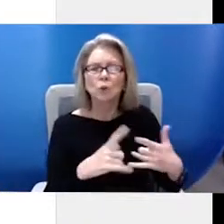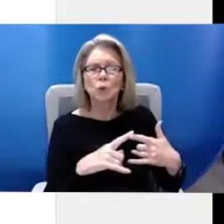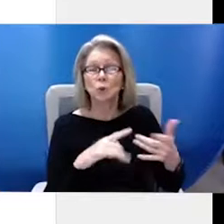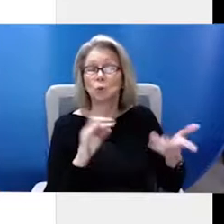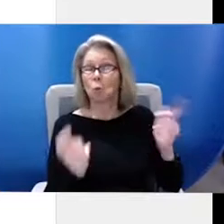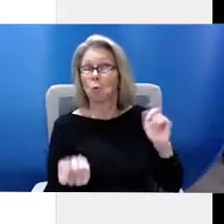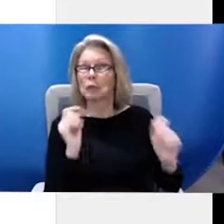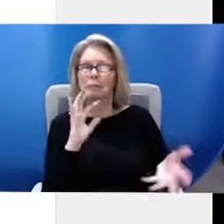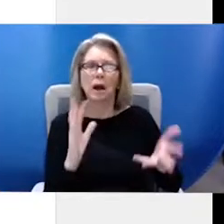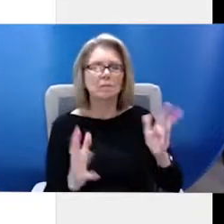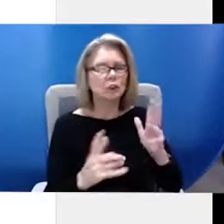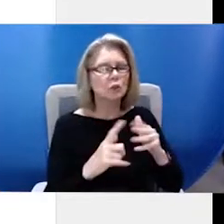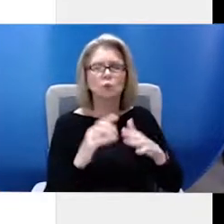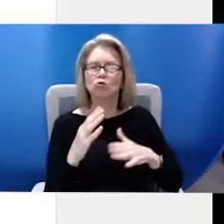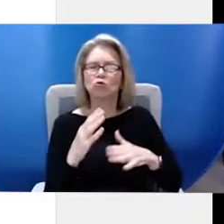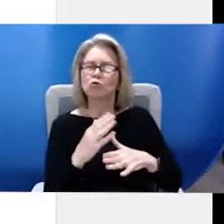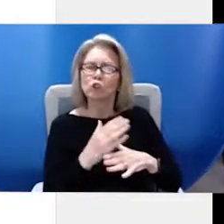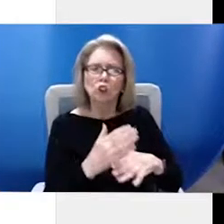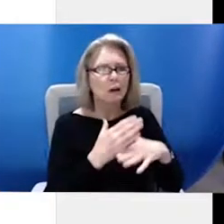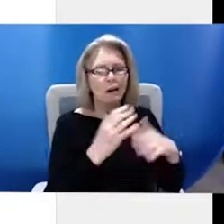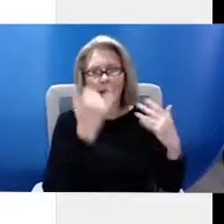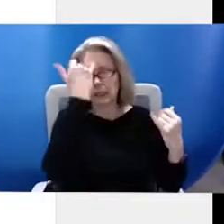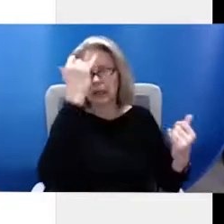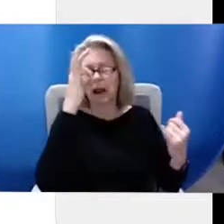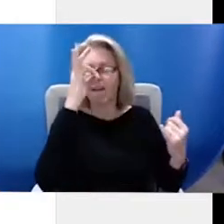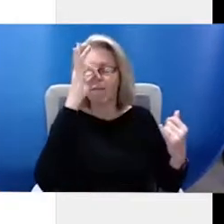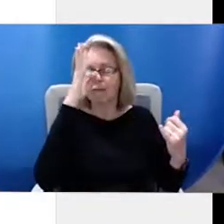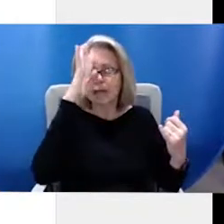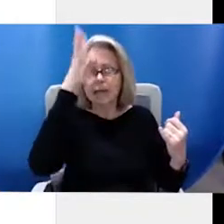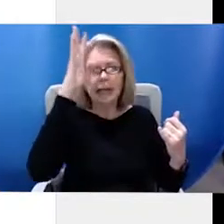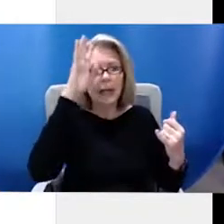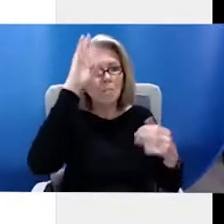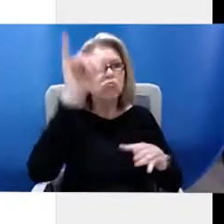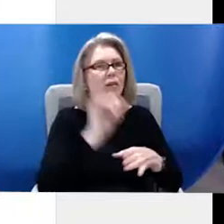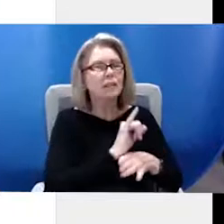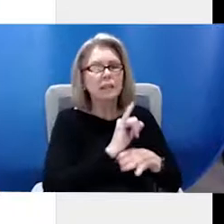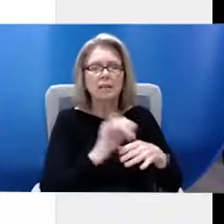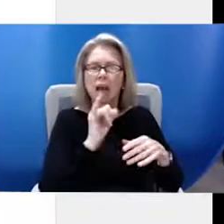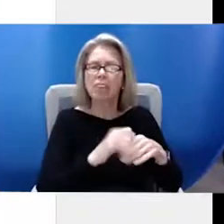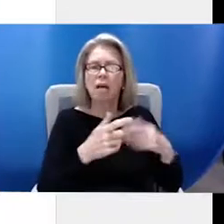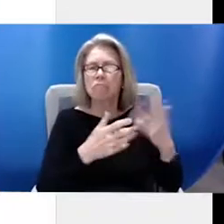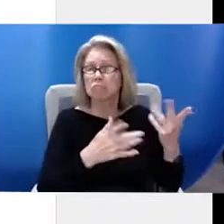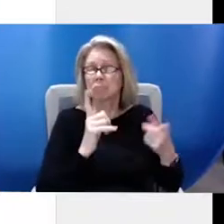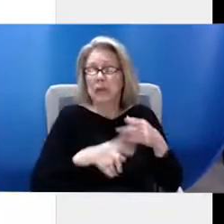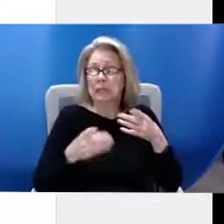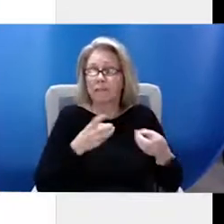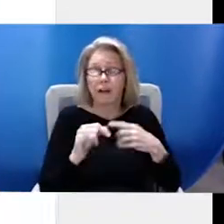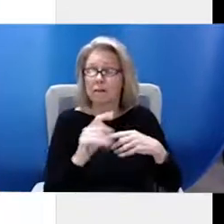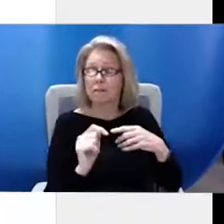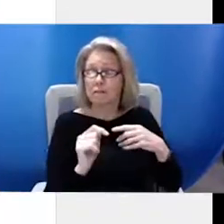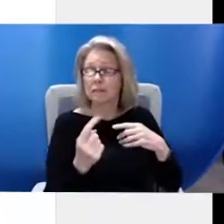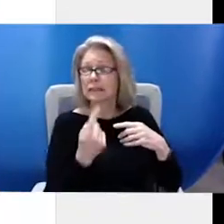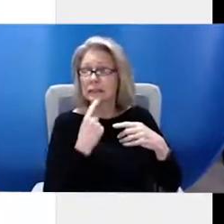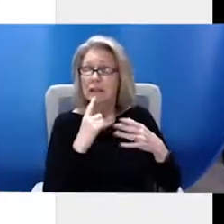tendency towards spontaneity, the sheer extent of improvisation, that which flaws any form of predefined